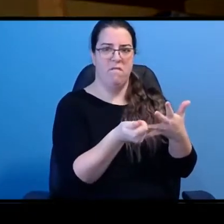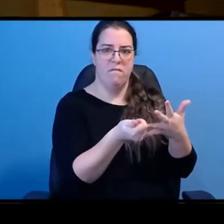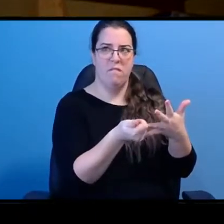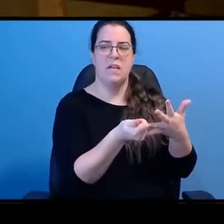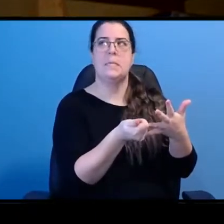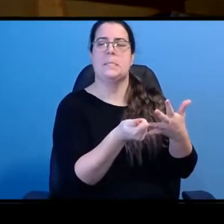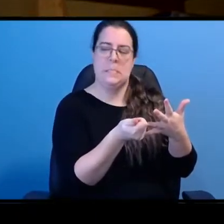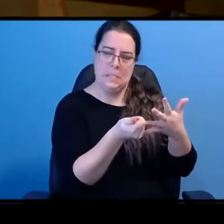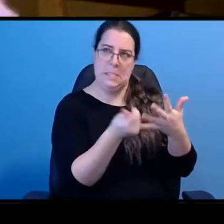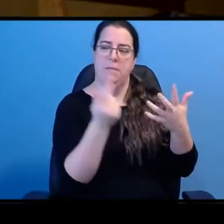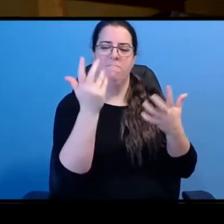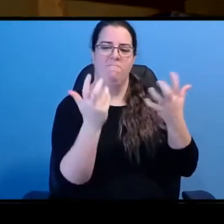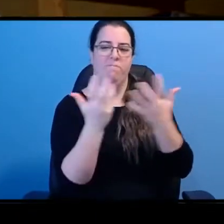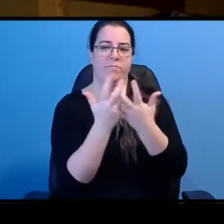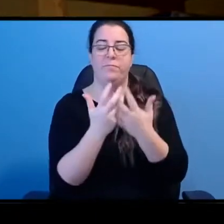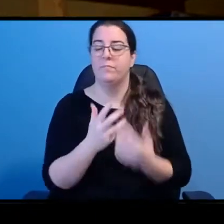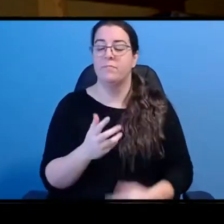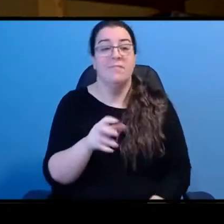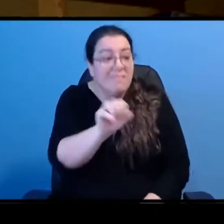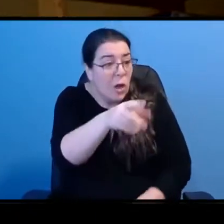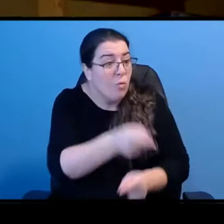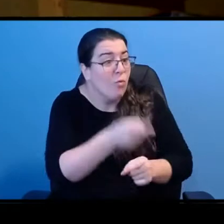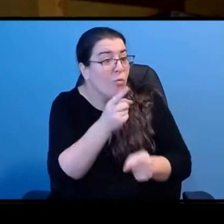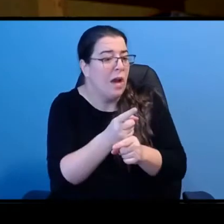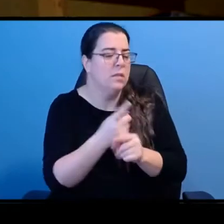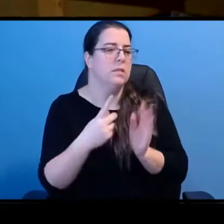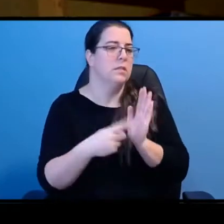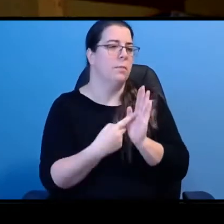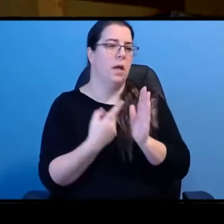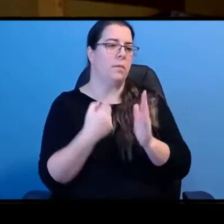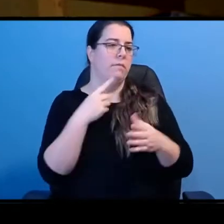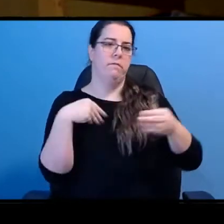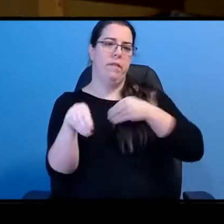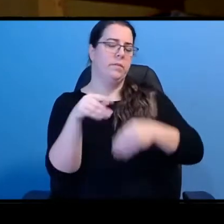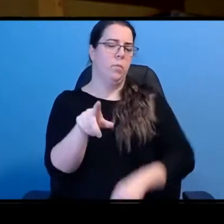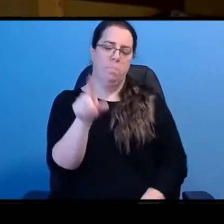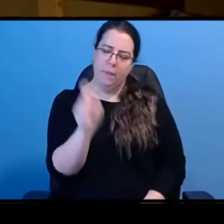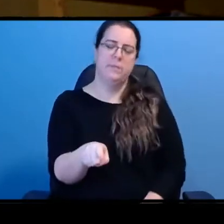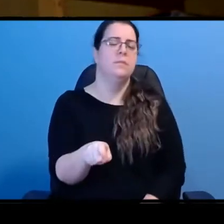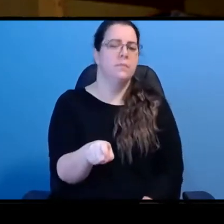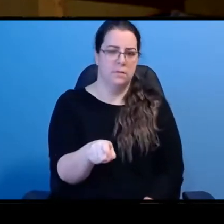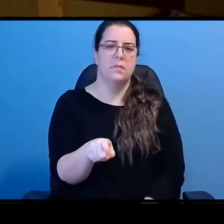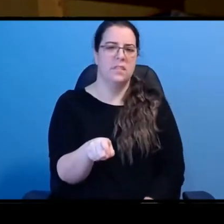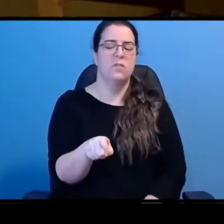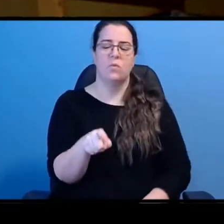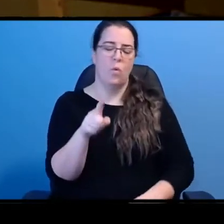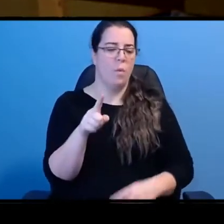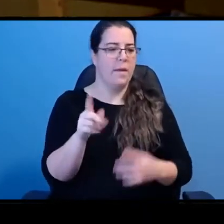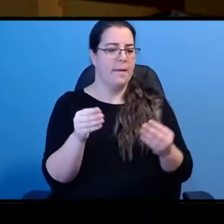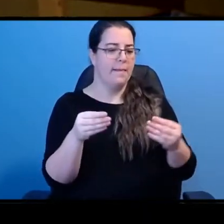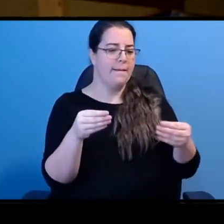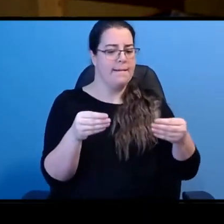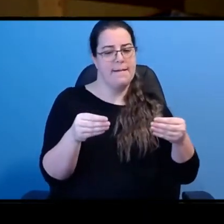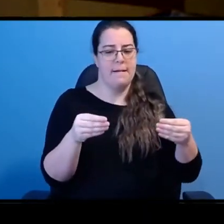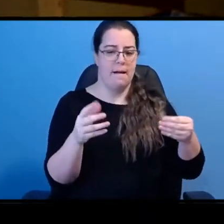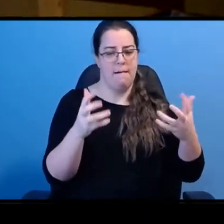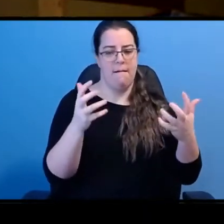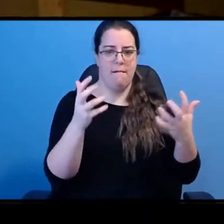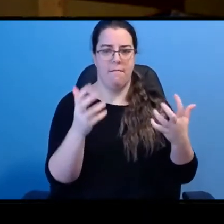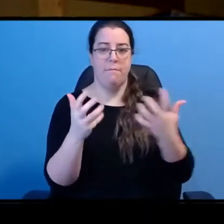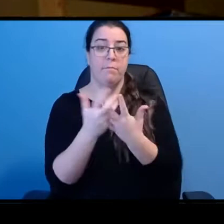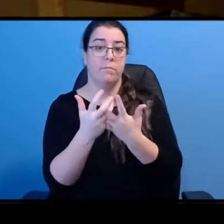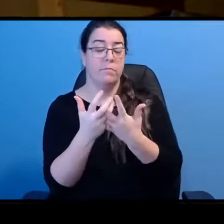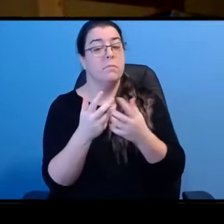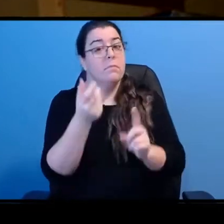the rules, the eligibility, the guidelines, all of that sort of stuff. Yeah. But ultimately, I think you can still keep the integrity of your project there. You